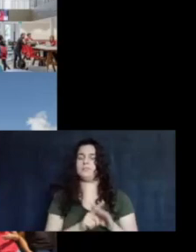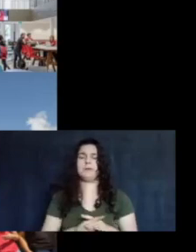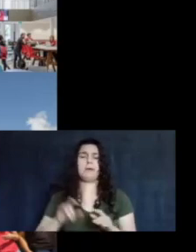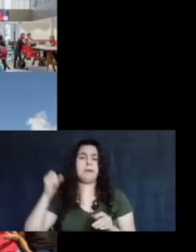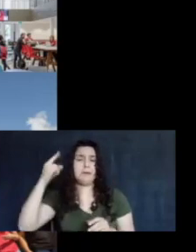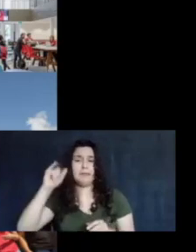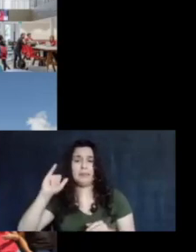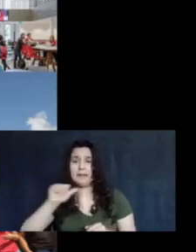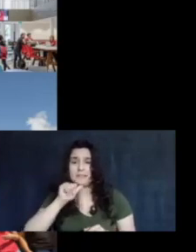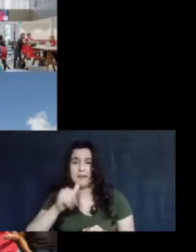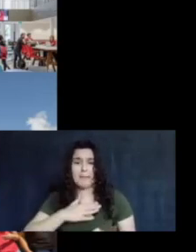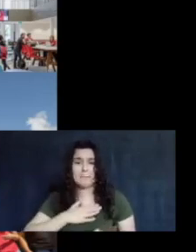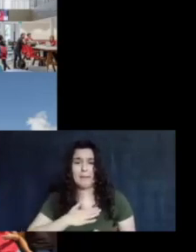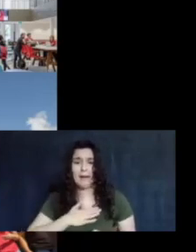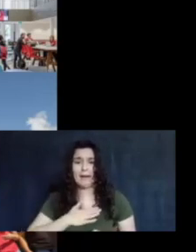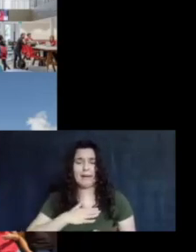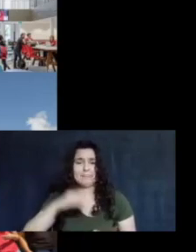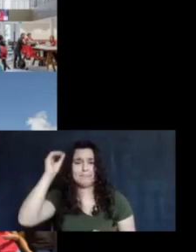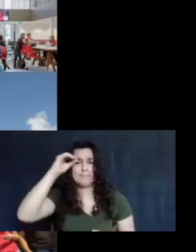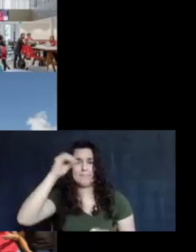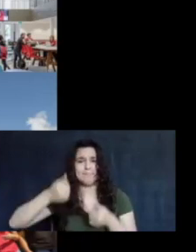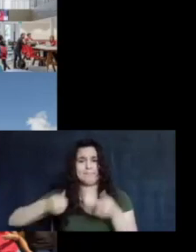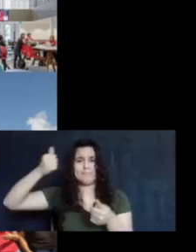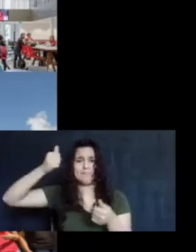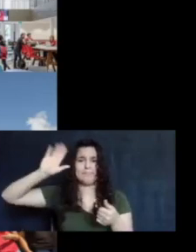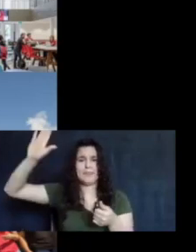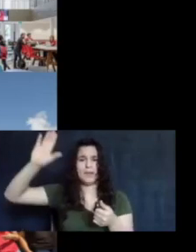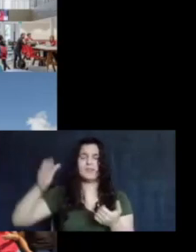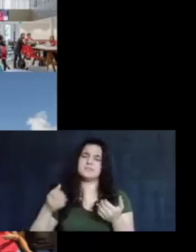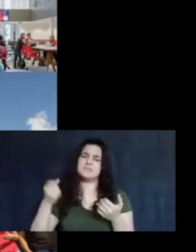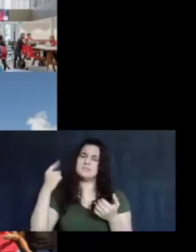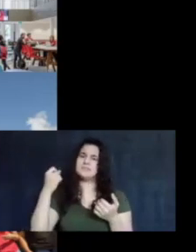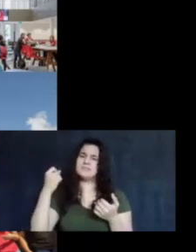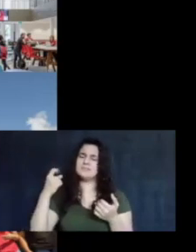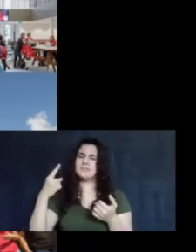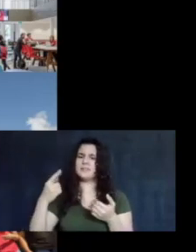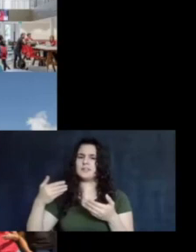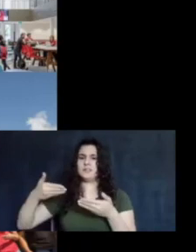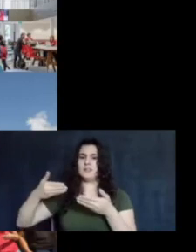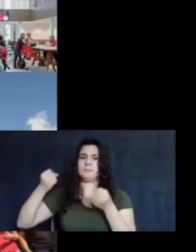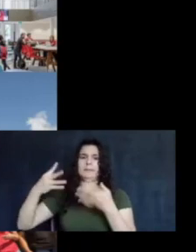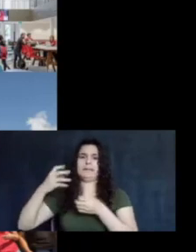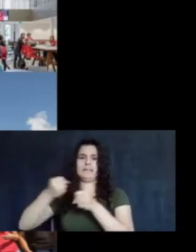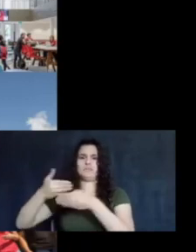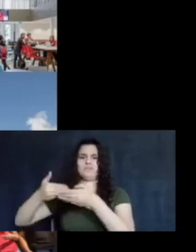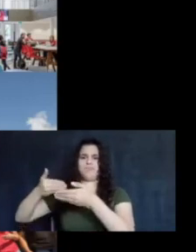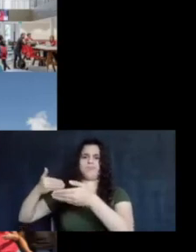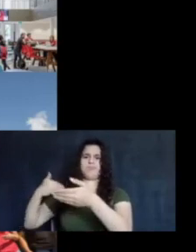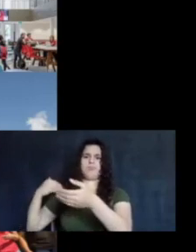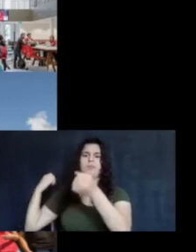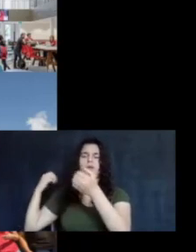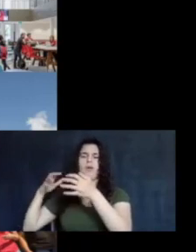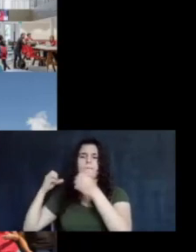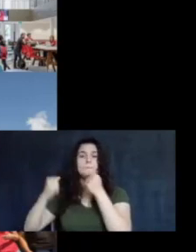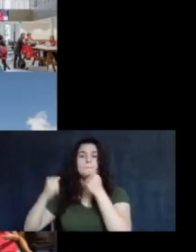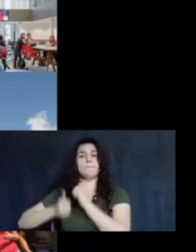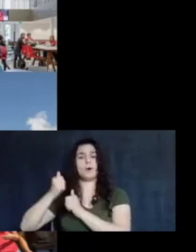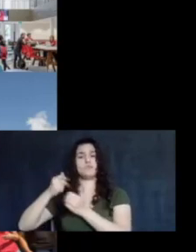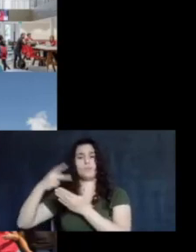quick history on that. Most programs are going to require the GRE going back for a number of years, and then some of them have